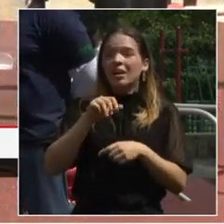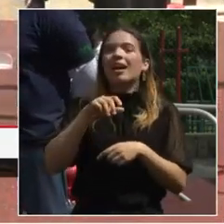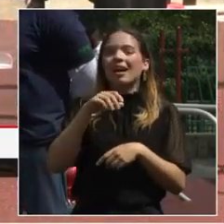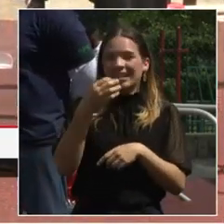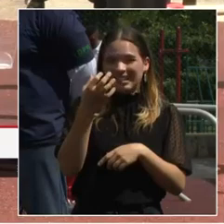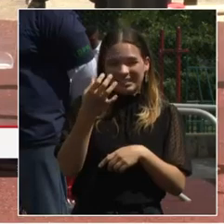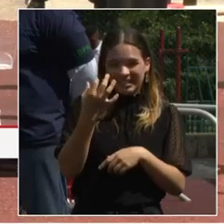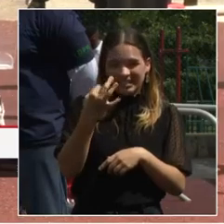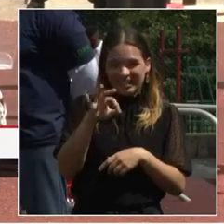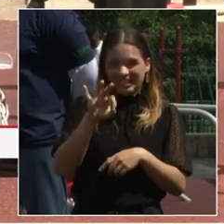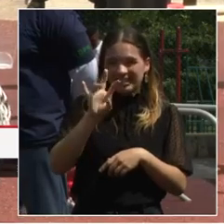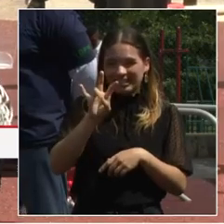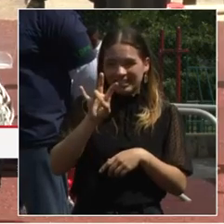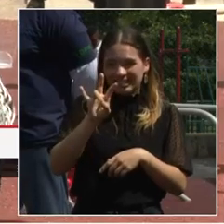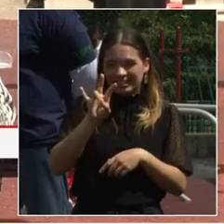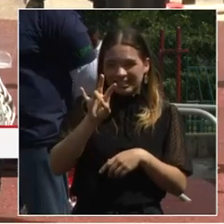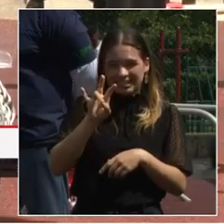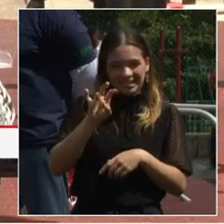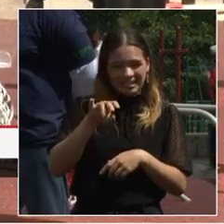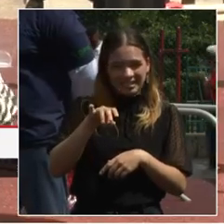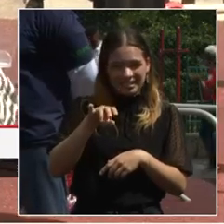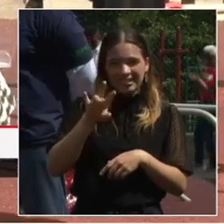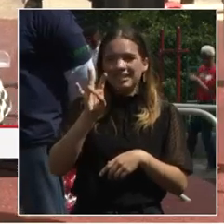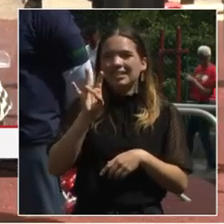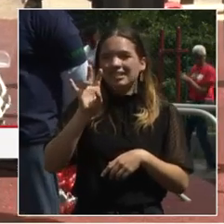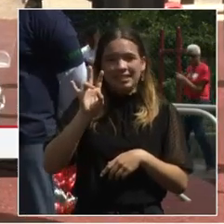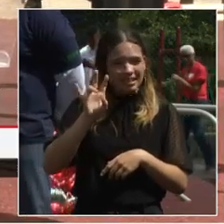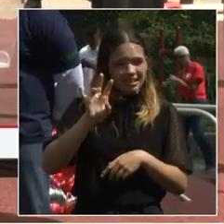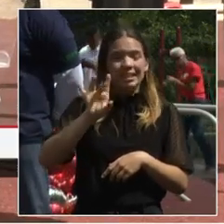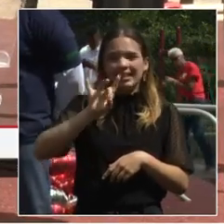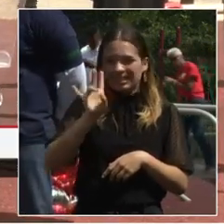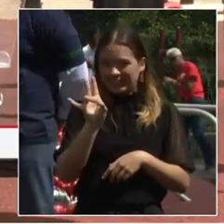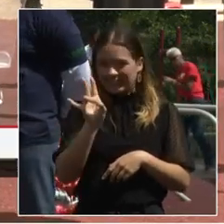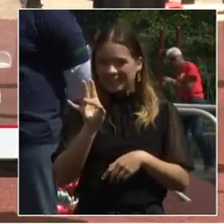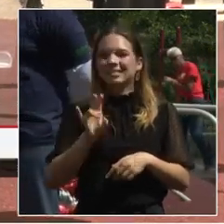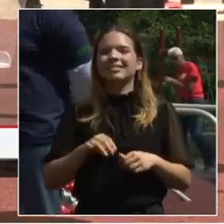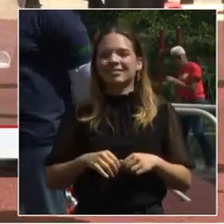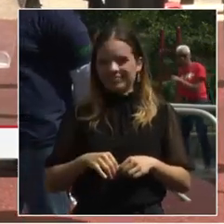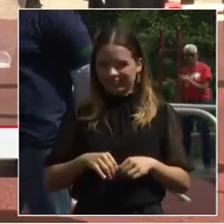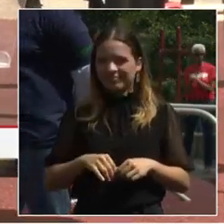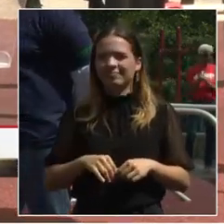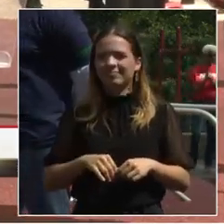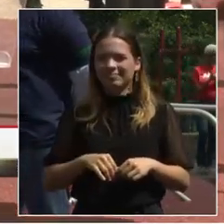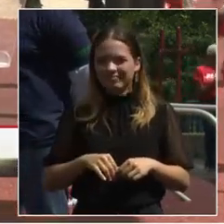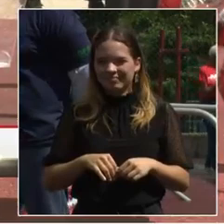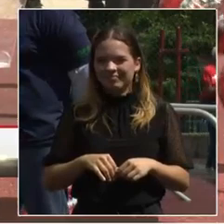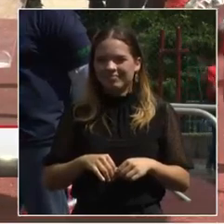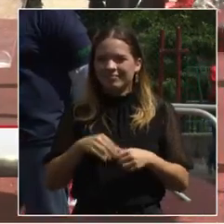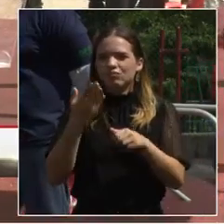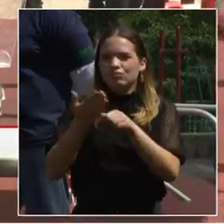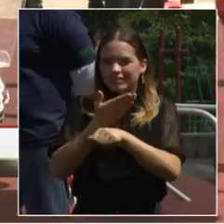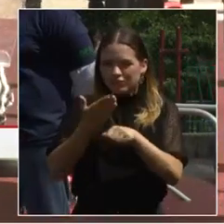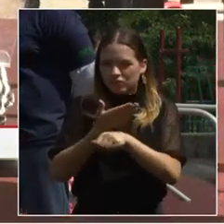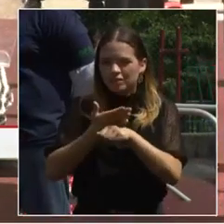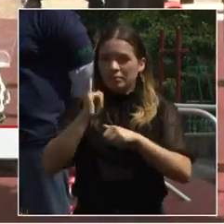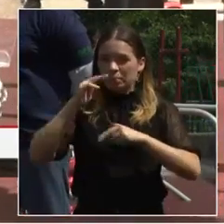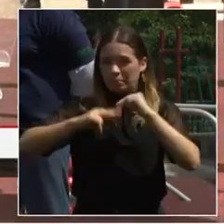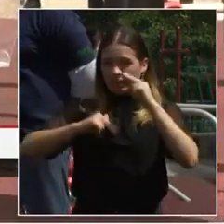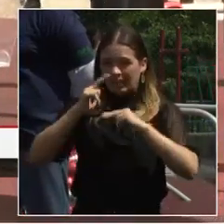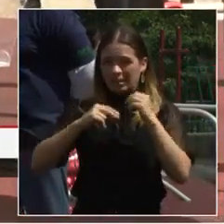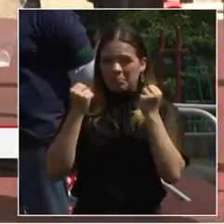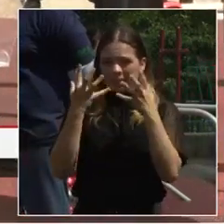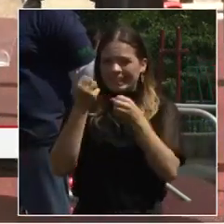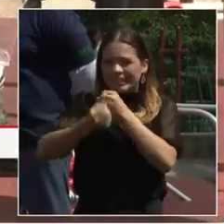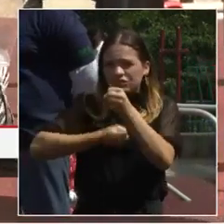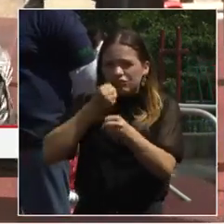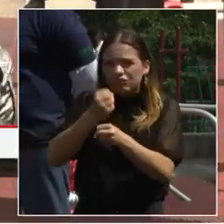Recreation Center was being renovated at that time. For many years, we seniors have enjoyed a remarkable and